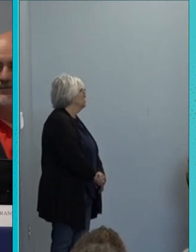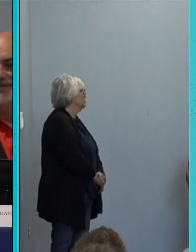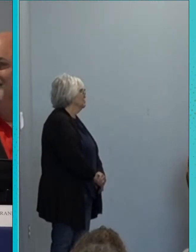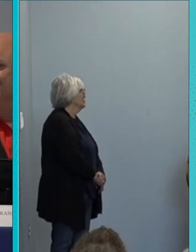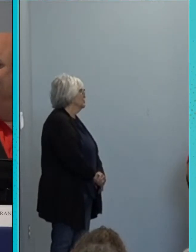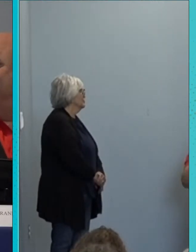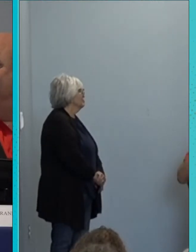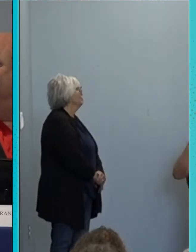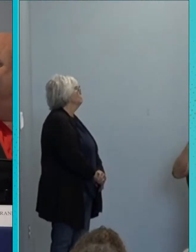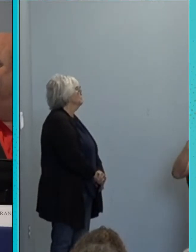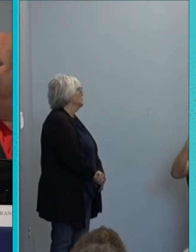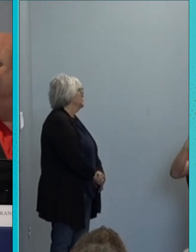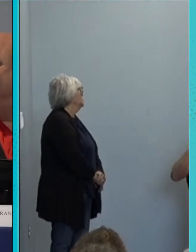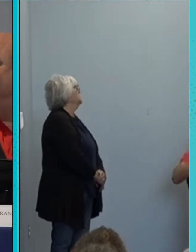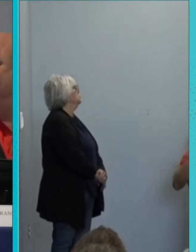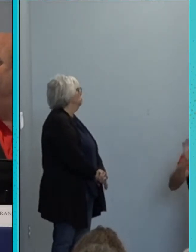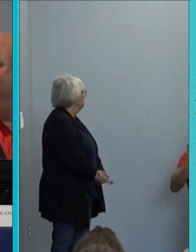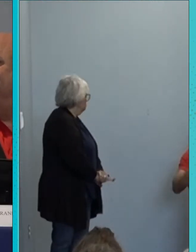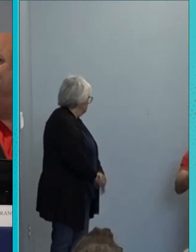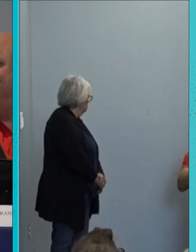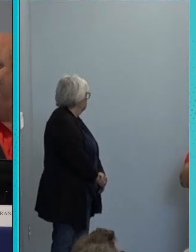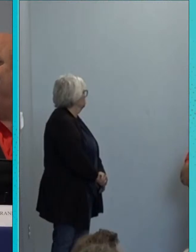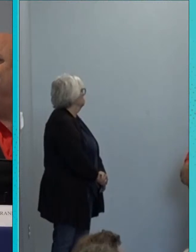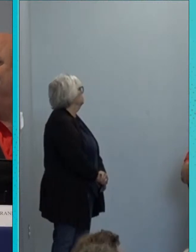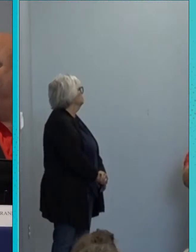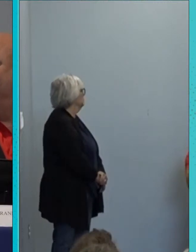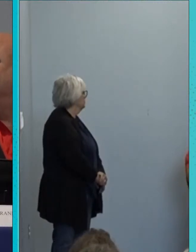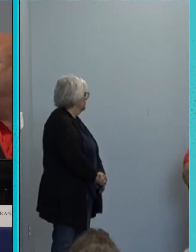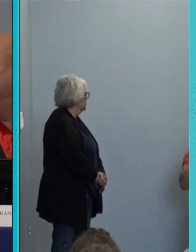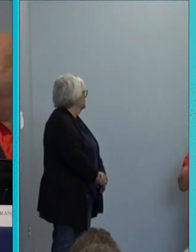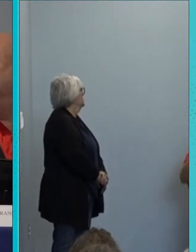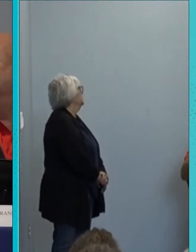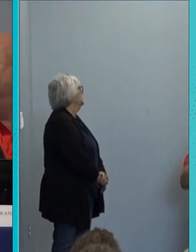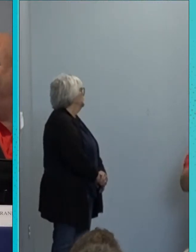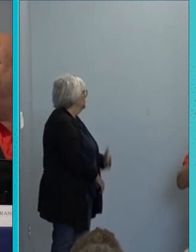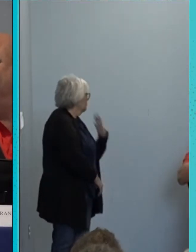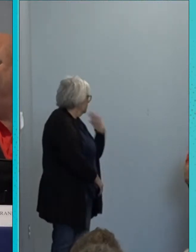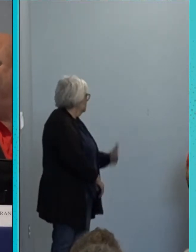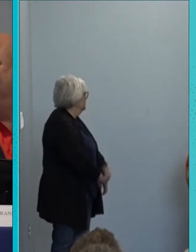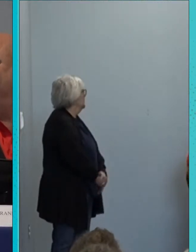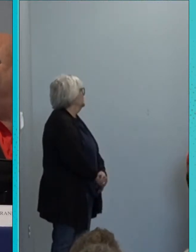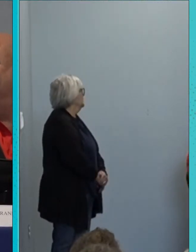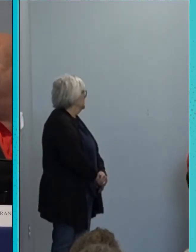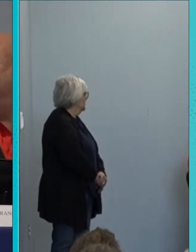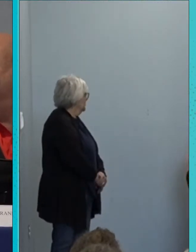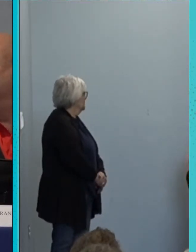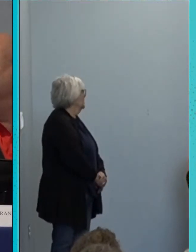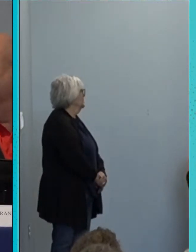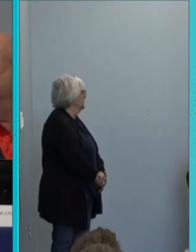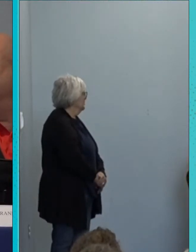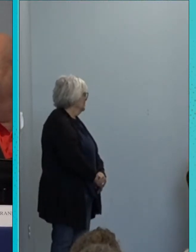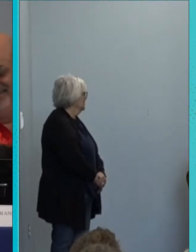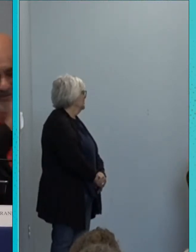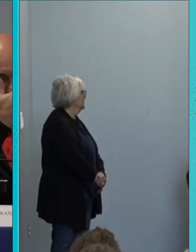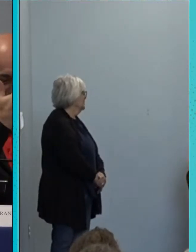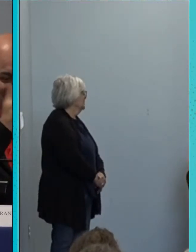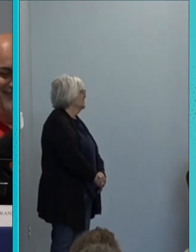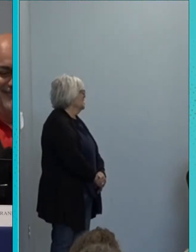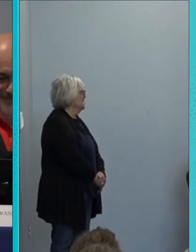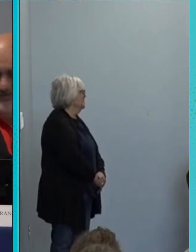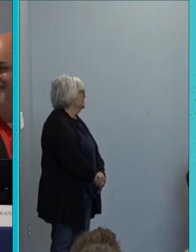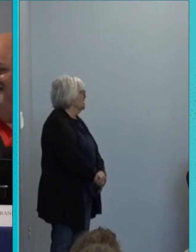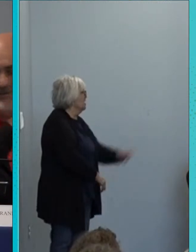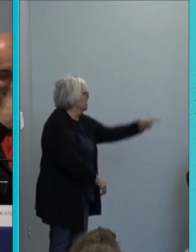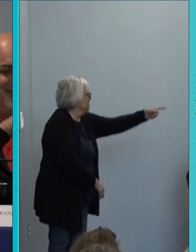that would mean we would need to know to go straight to the sideline and, work it out from there. So that was a good way to